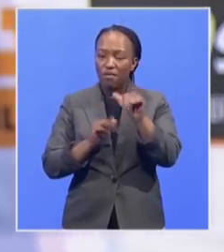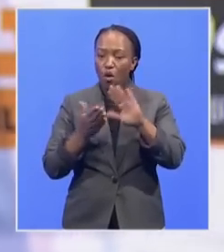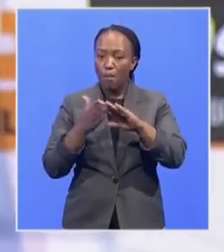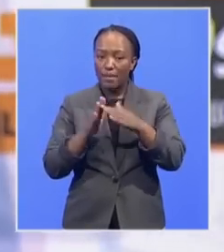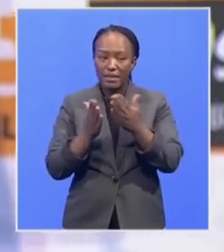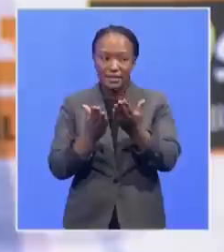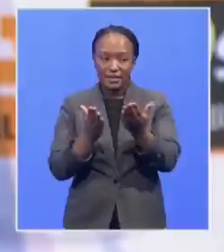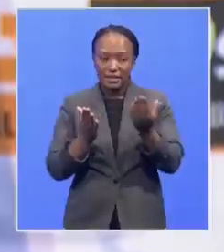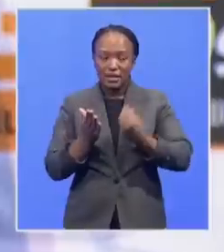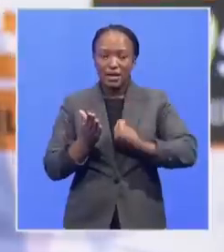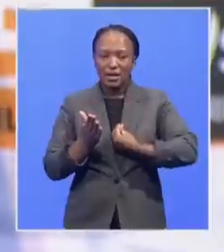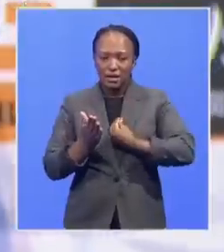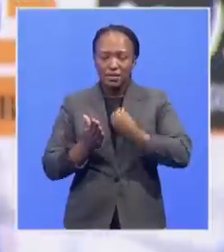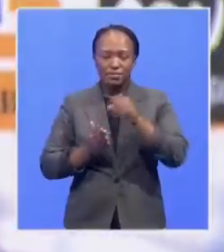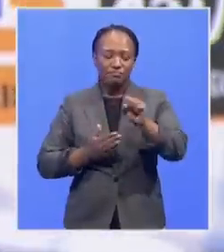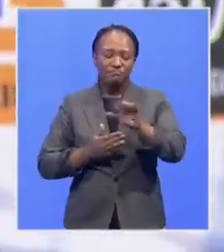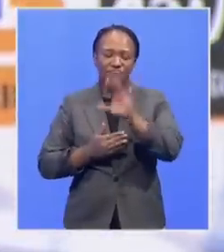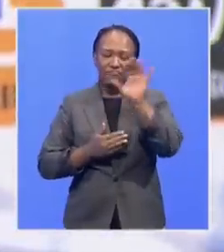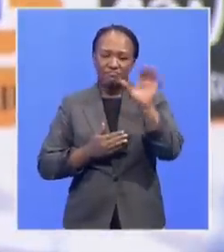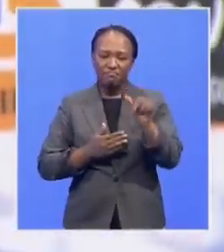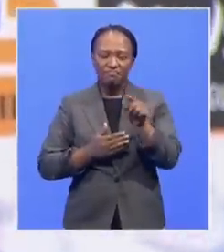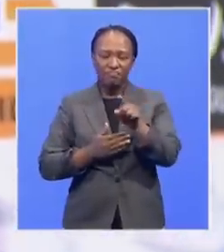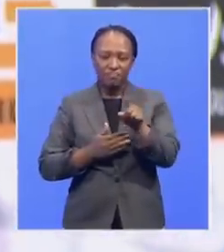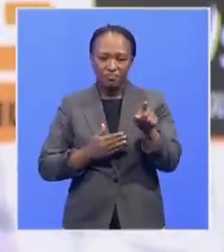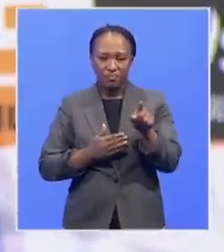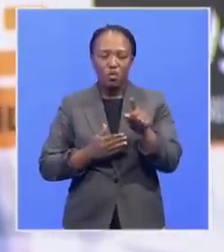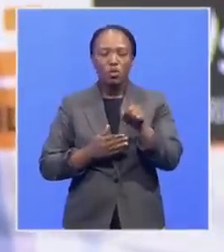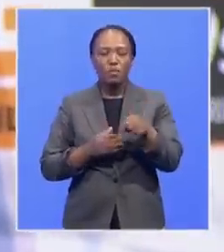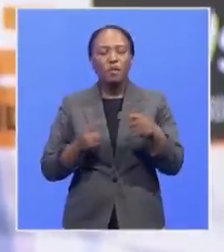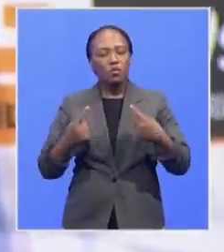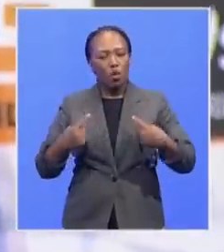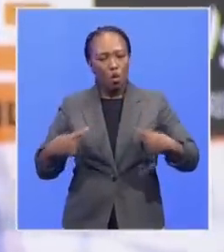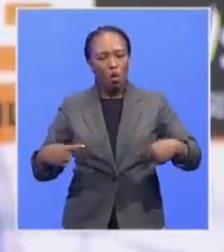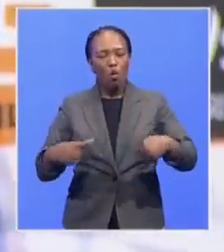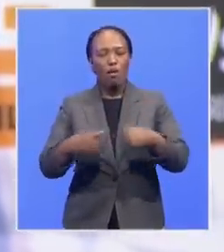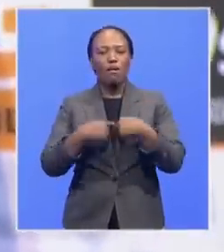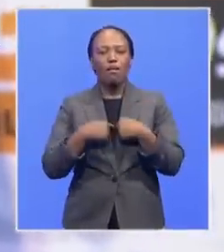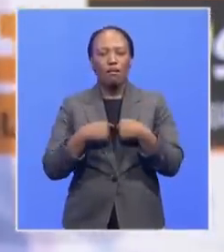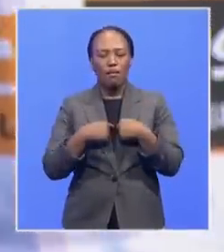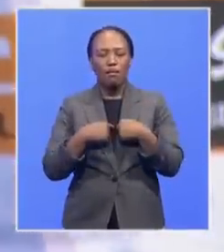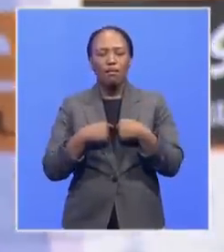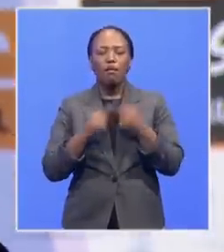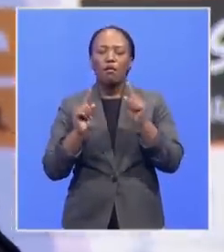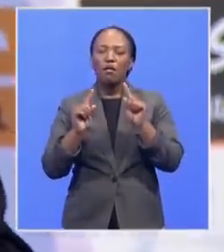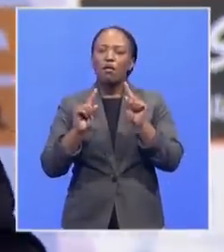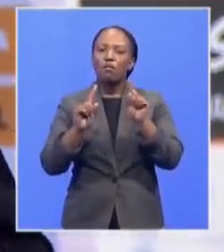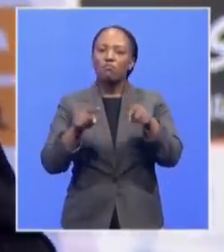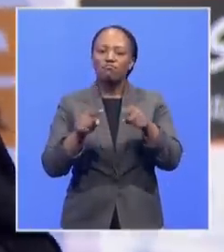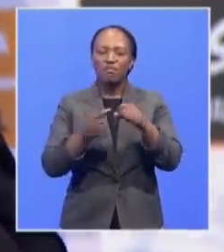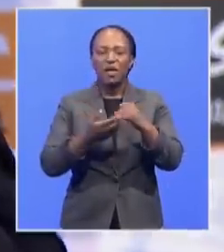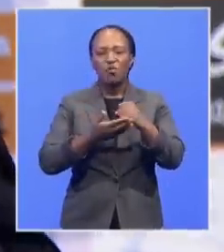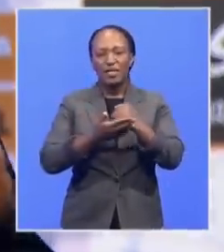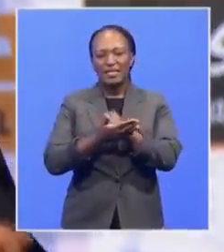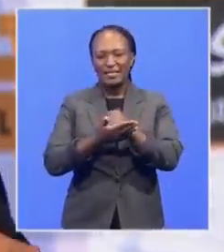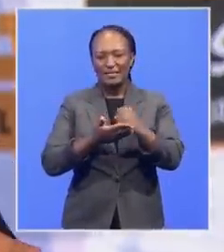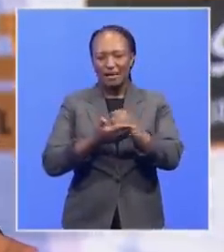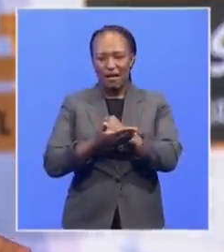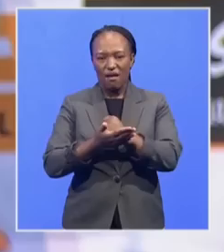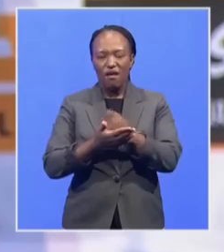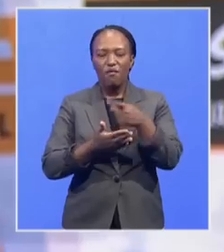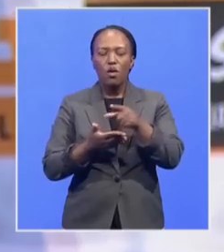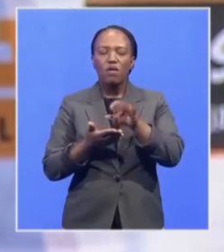young South Africans, let us all go and register to go and